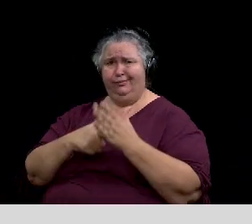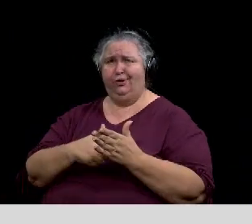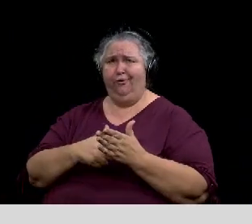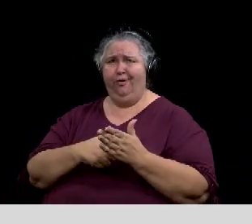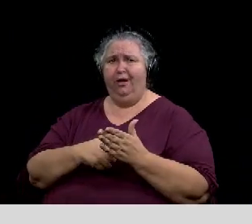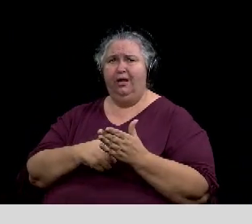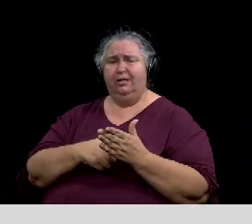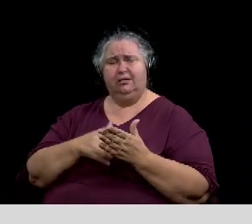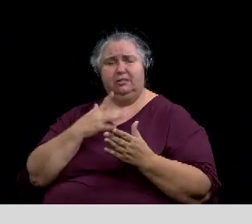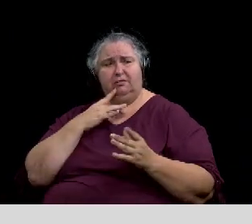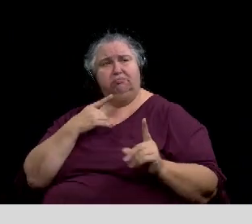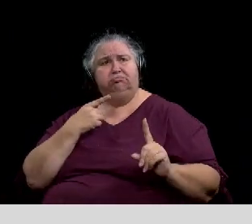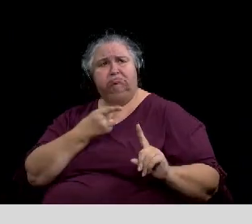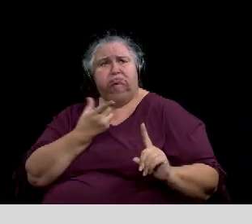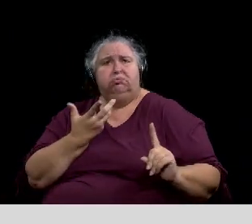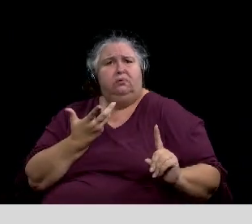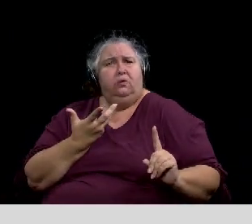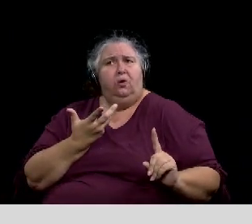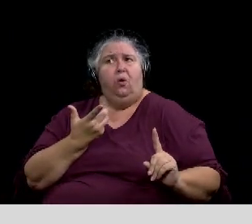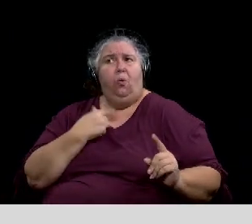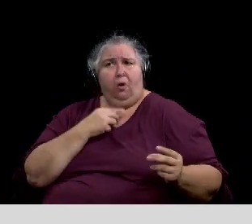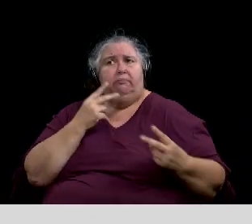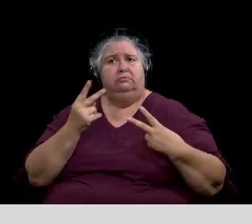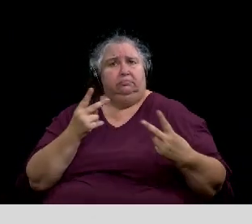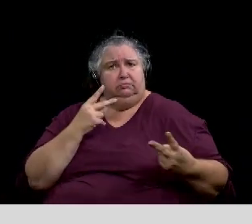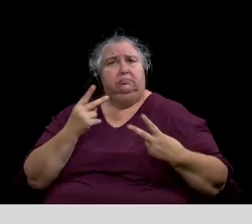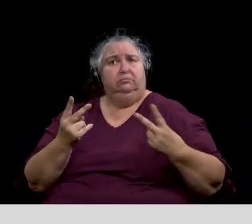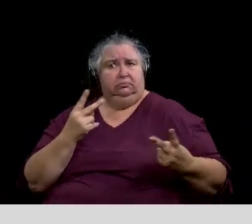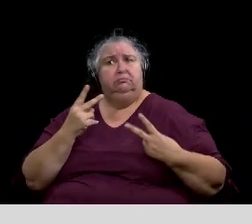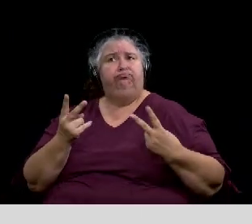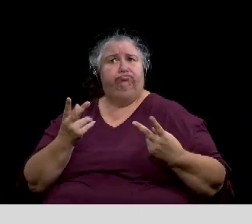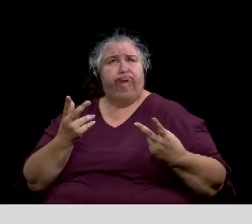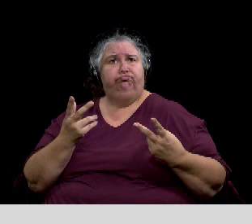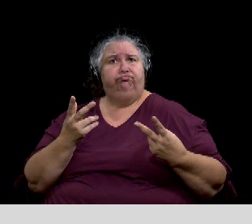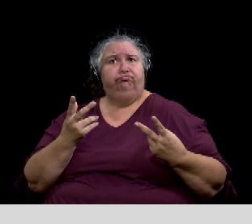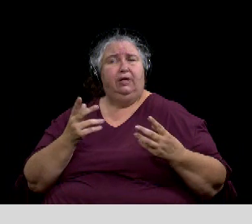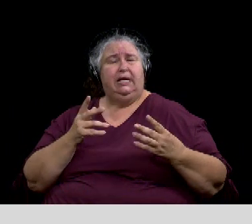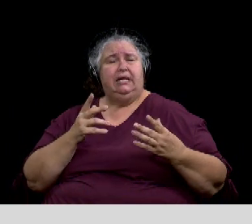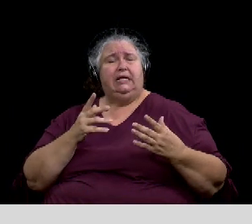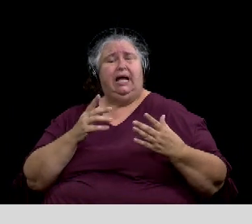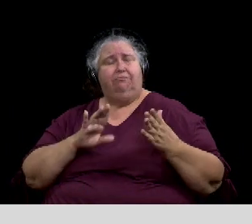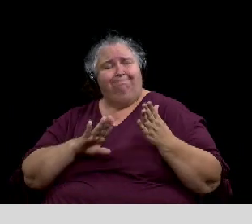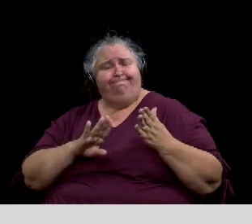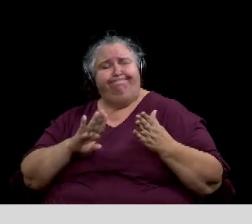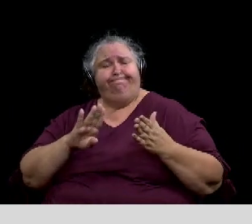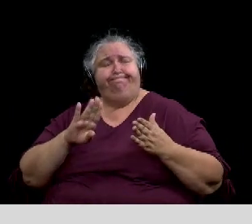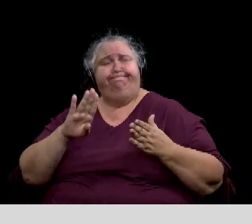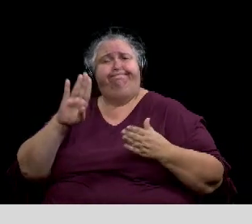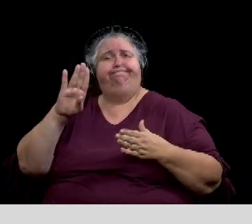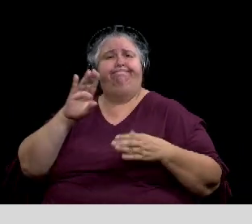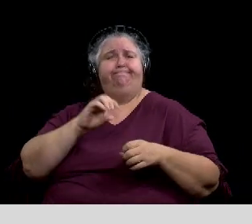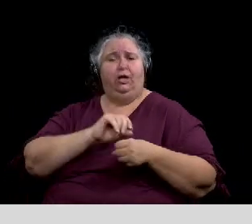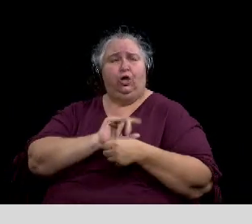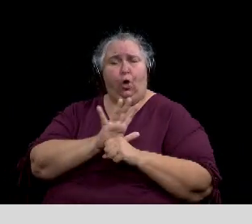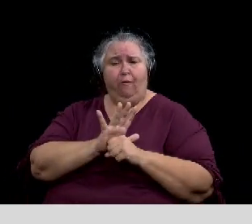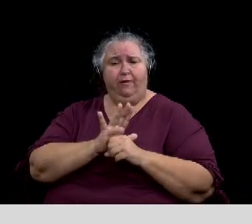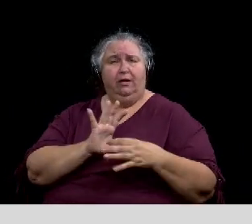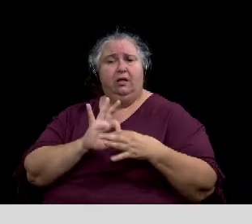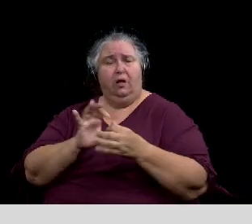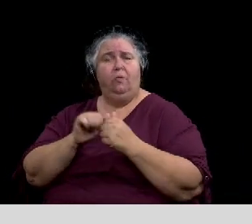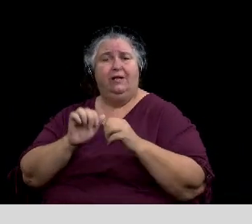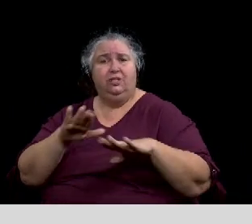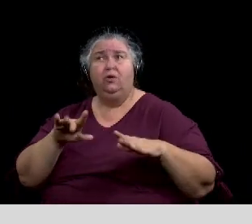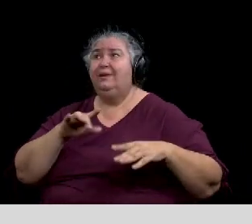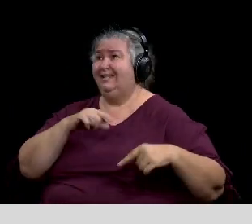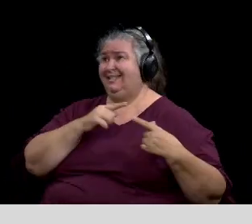point out the fact that we have been seeing a pretty rapid climb in COVID-like illness among children since school